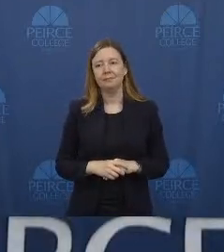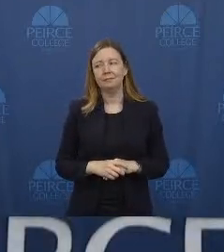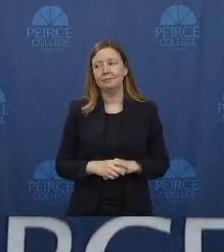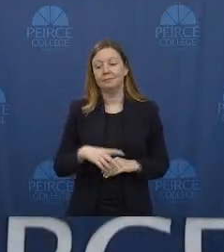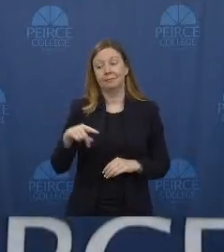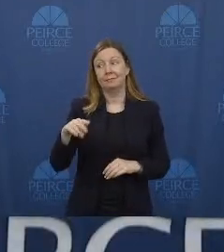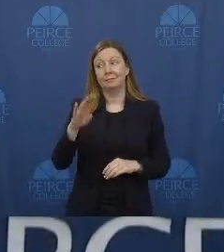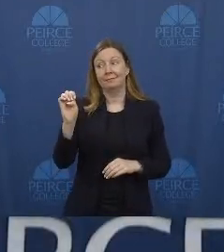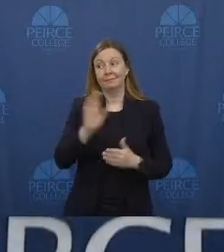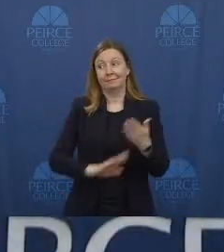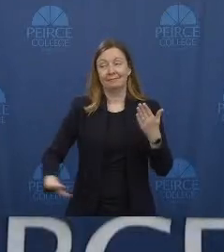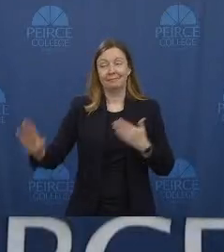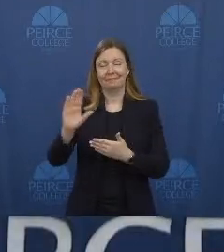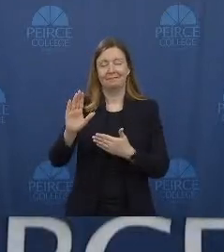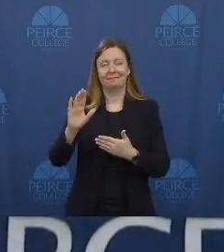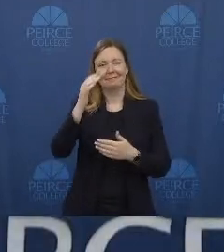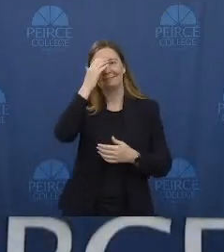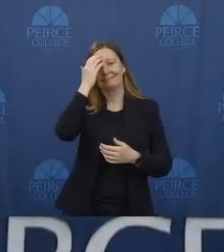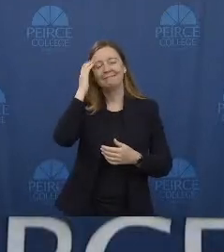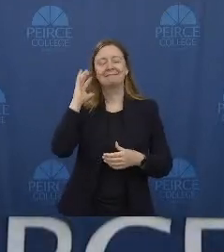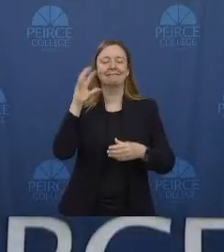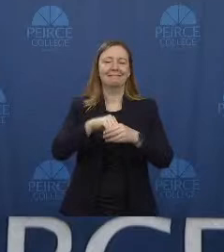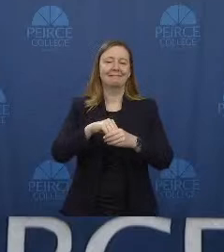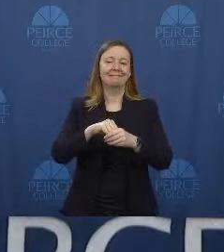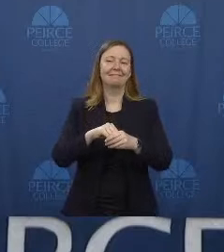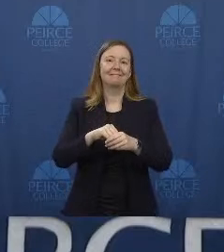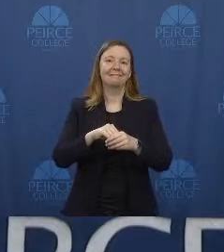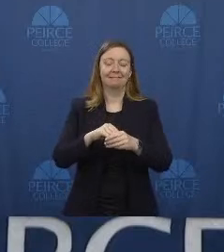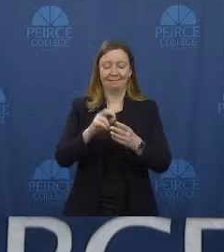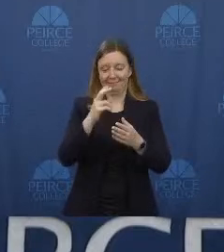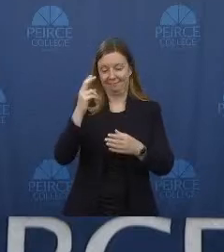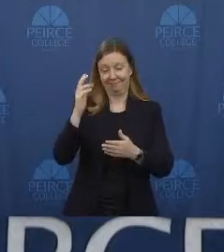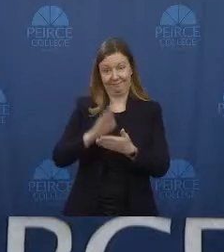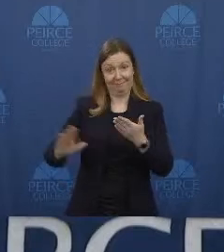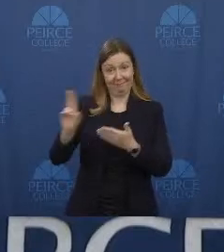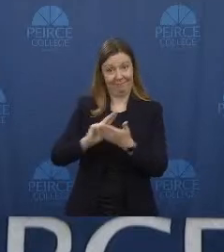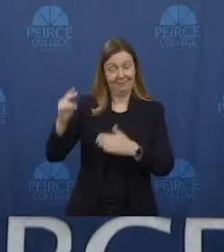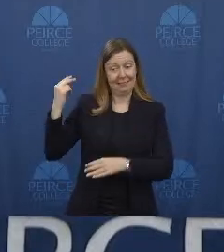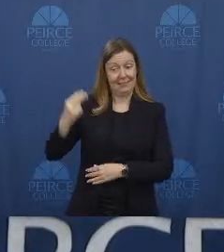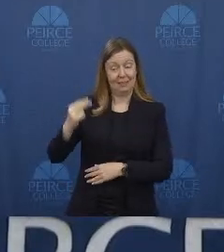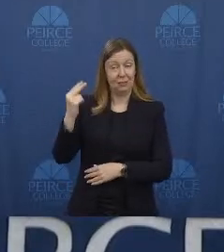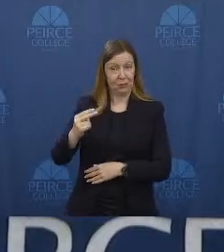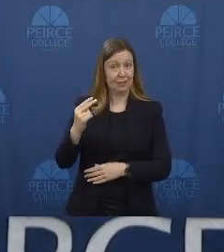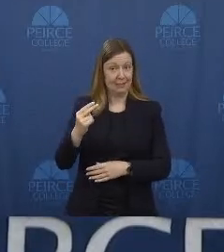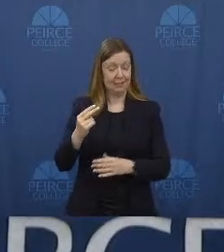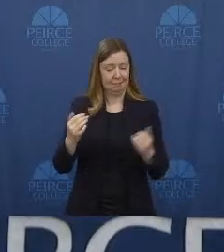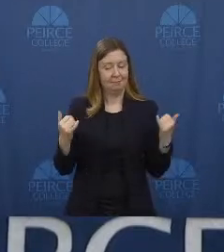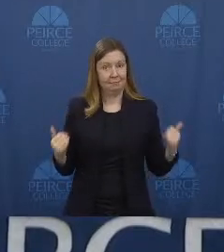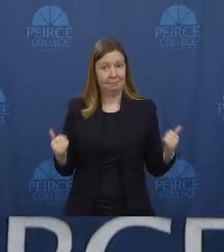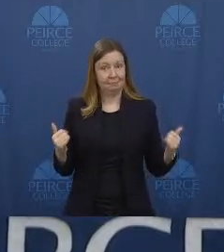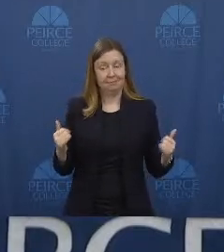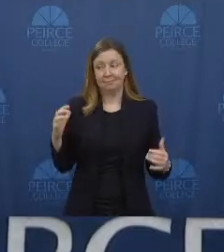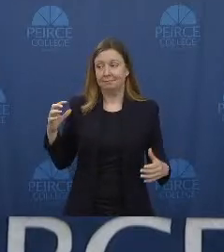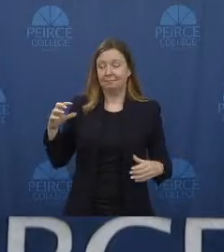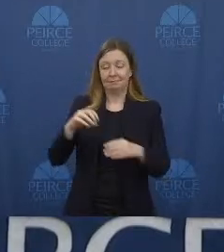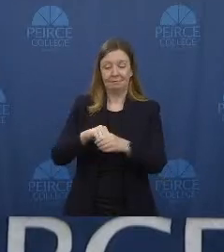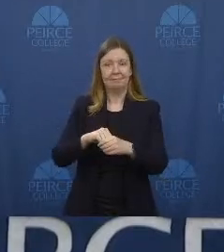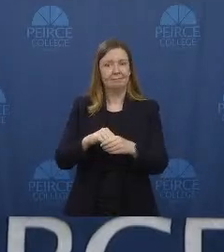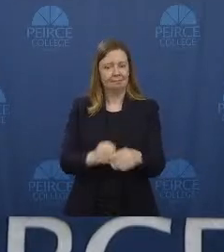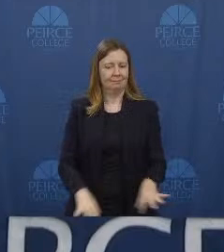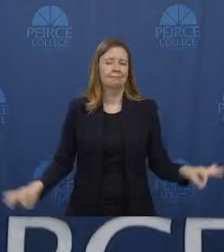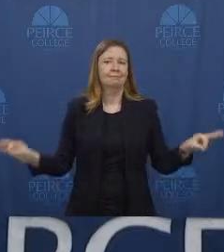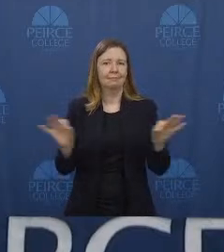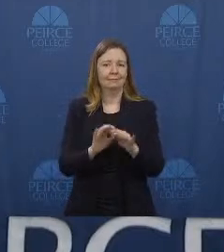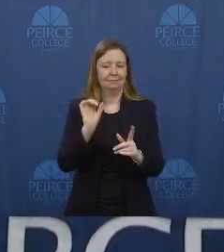Peirce College embodies an institutional history, especially now, that adds fitting